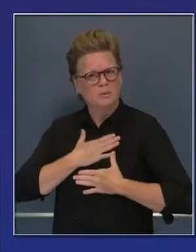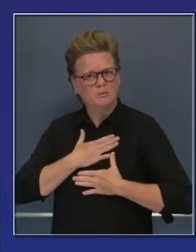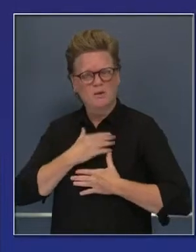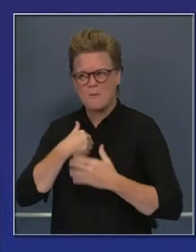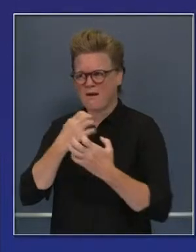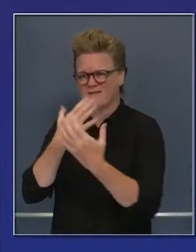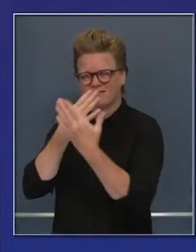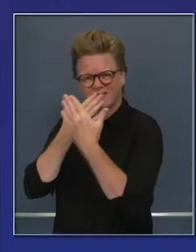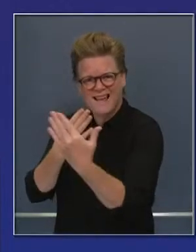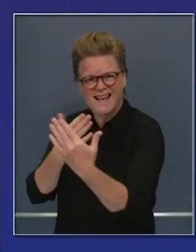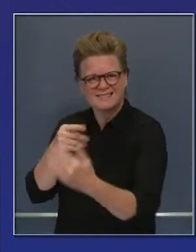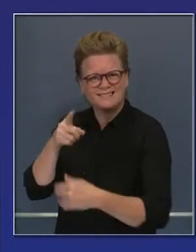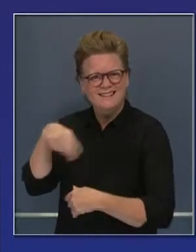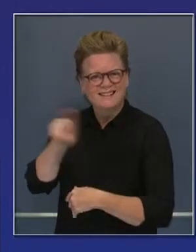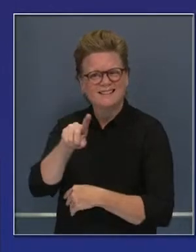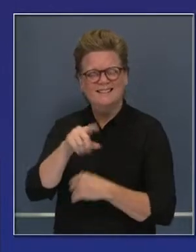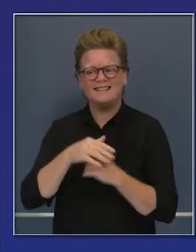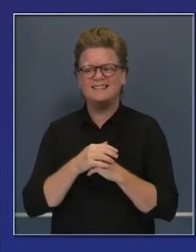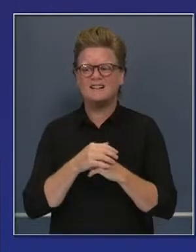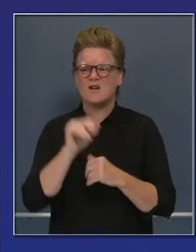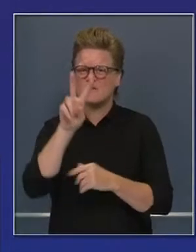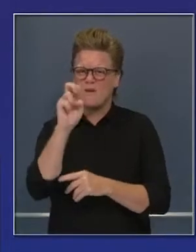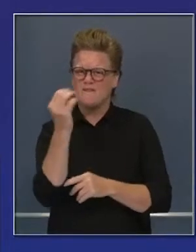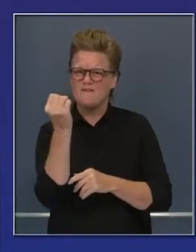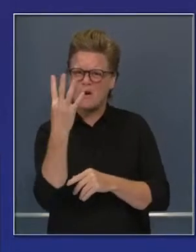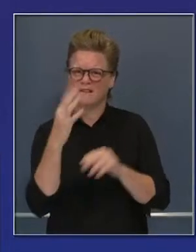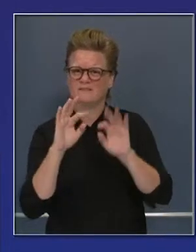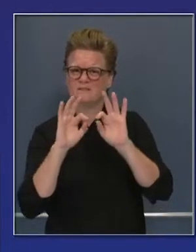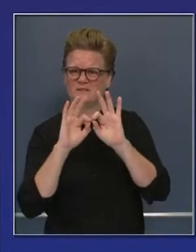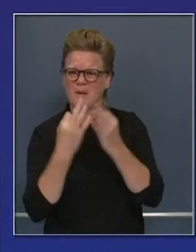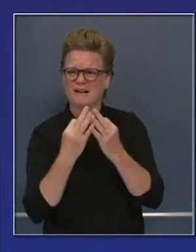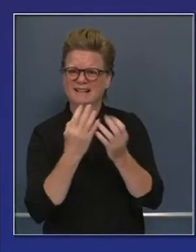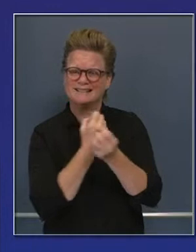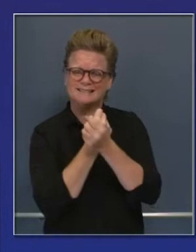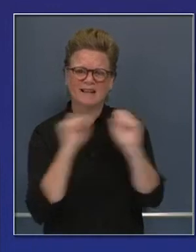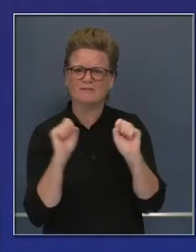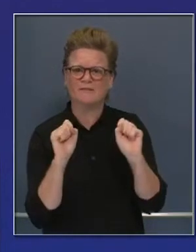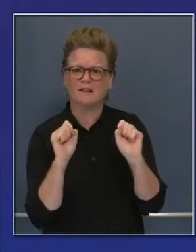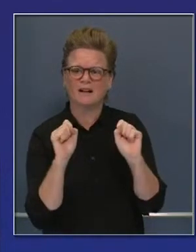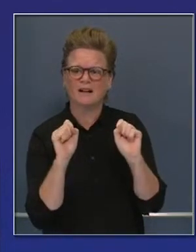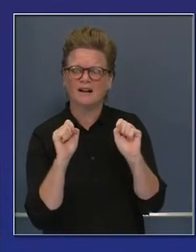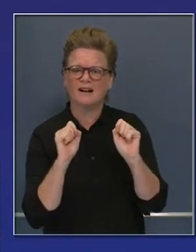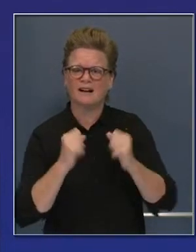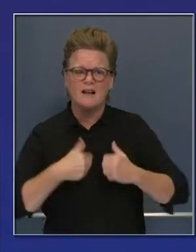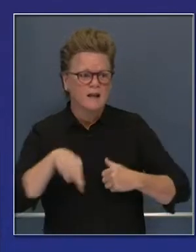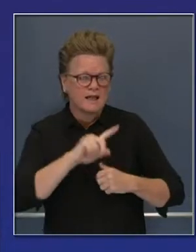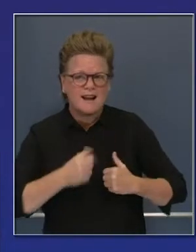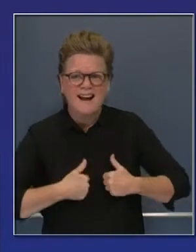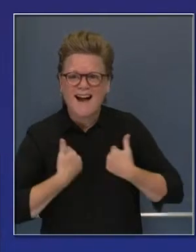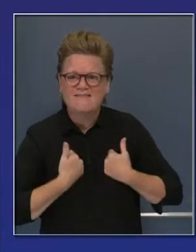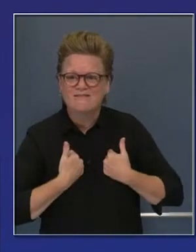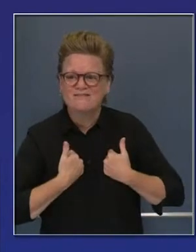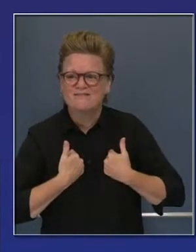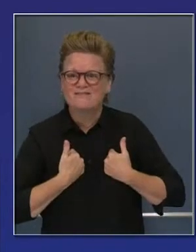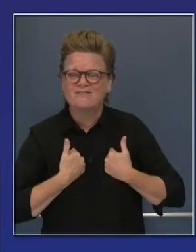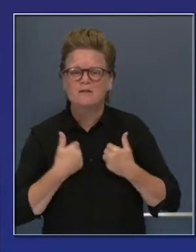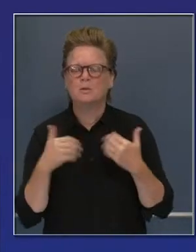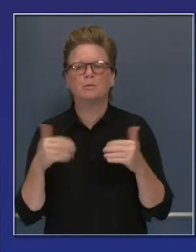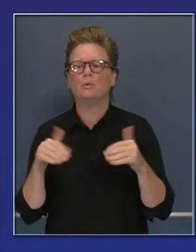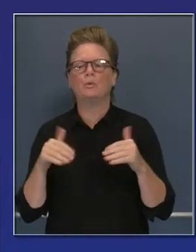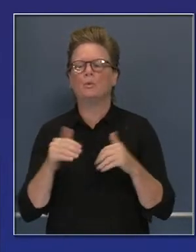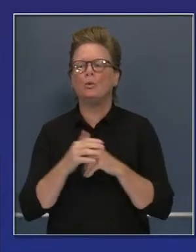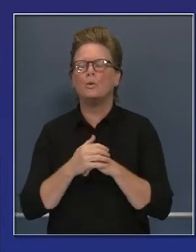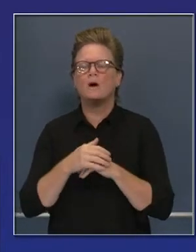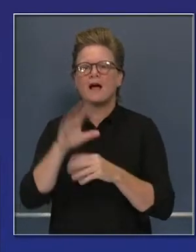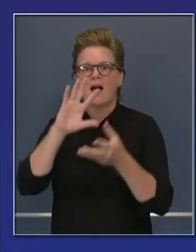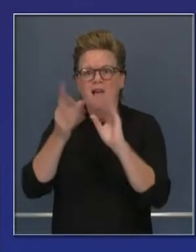of 214 families whose lives were spared, including we estimate 11 pets that